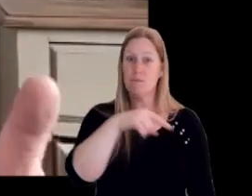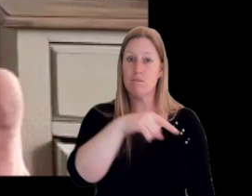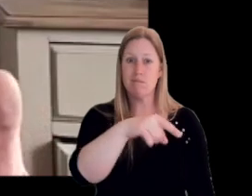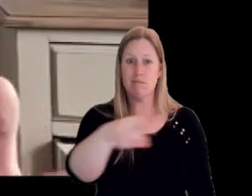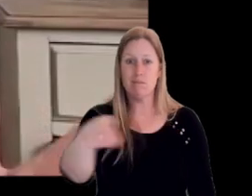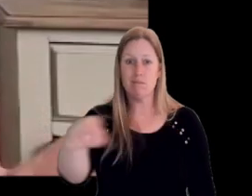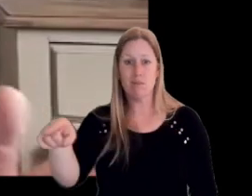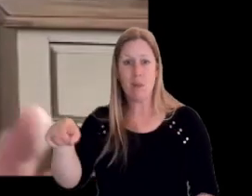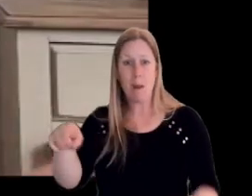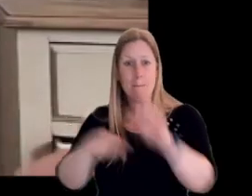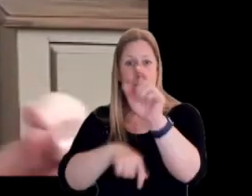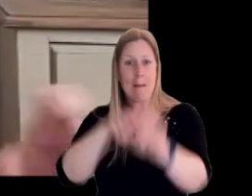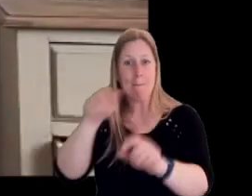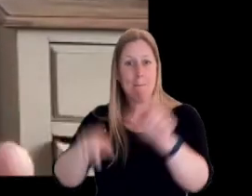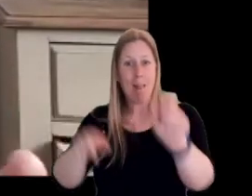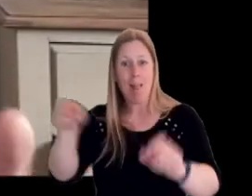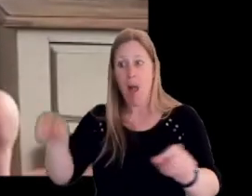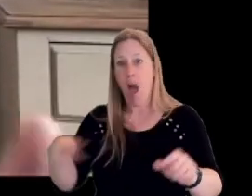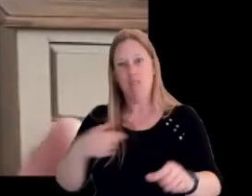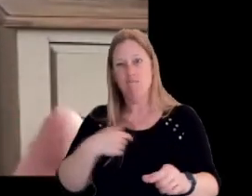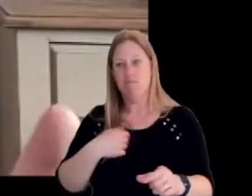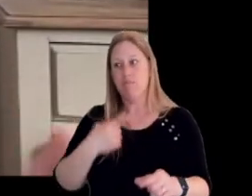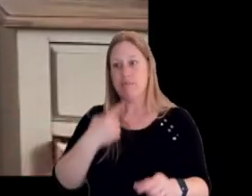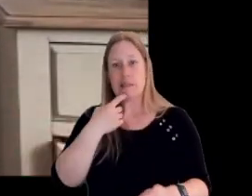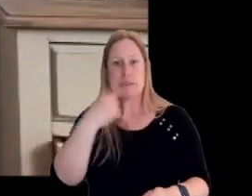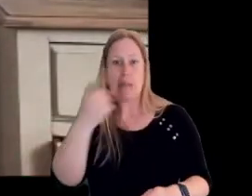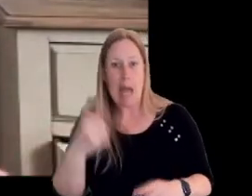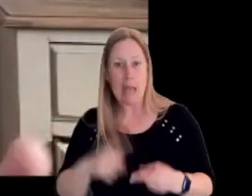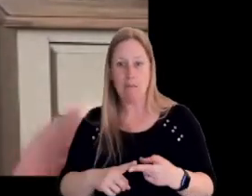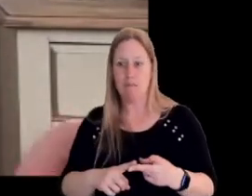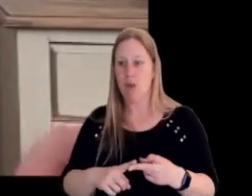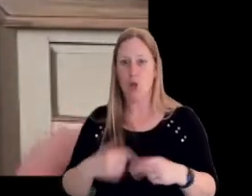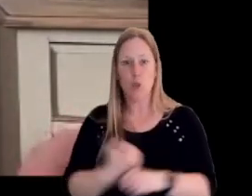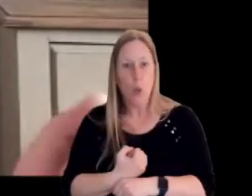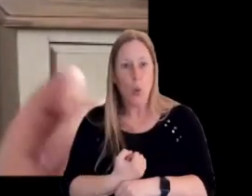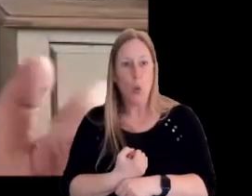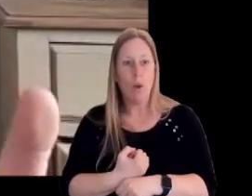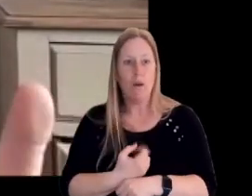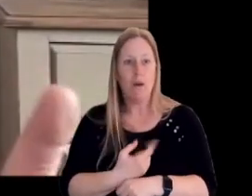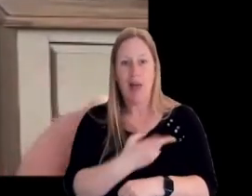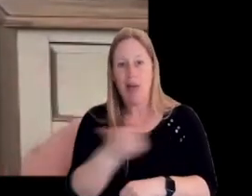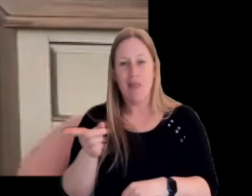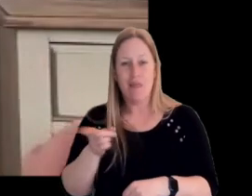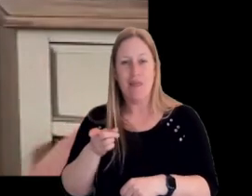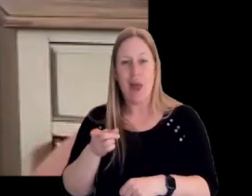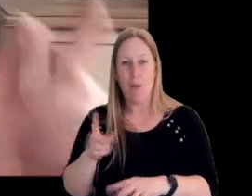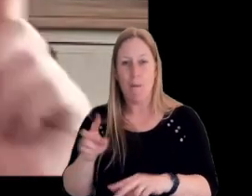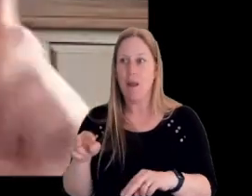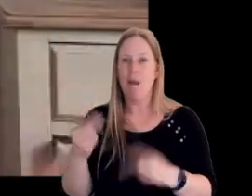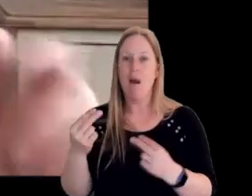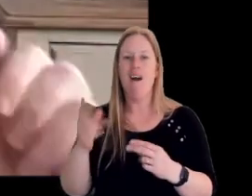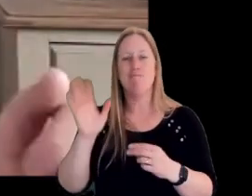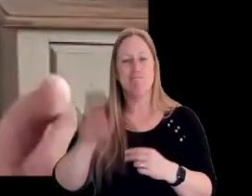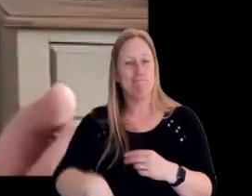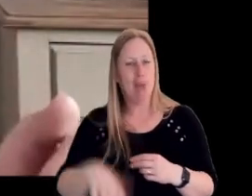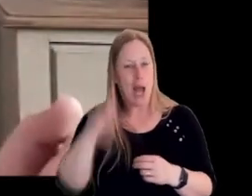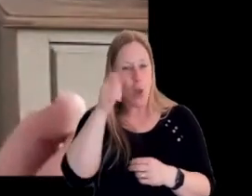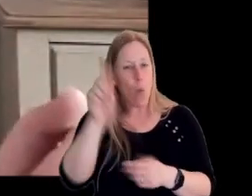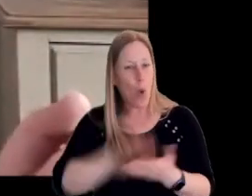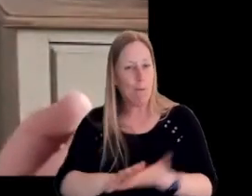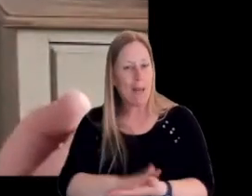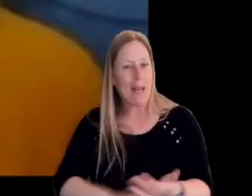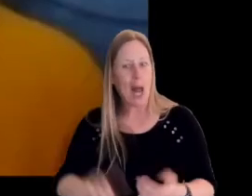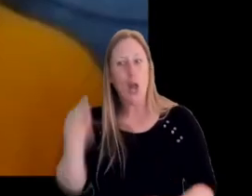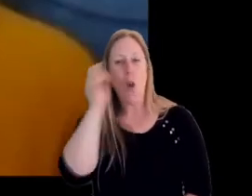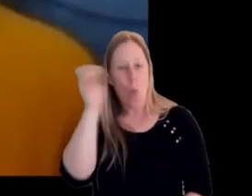other people who, whatever I would say, whatever I would do, would look at me and be like, I know exactly what you're talking